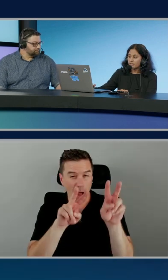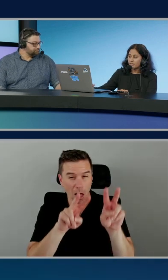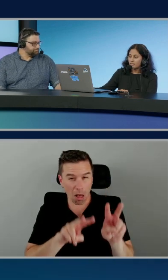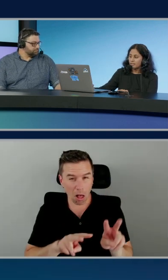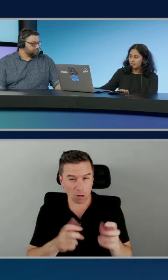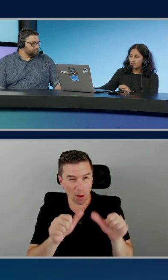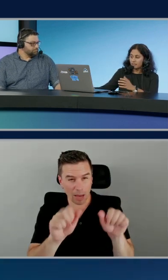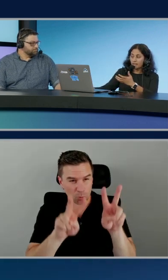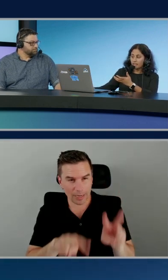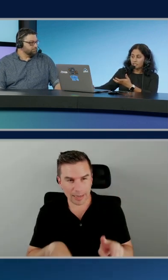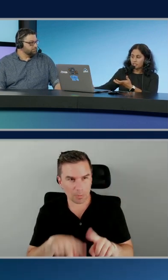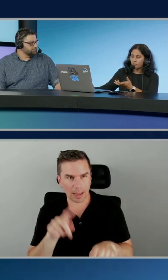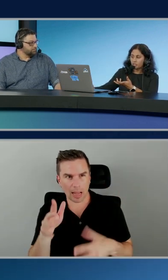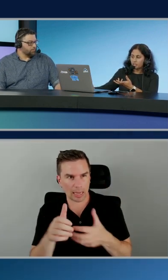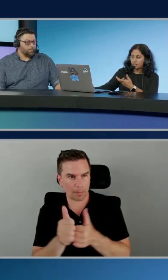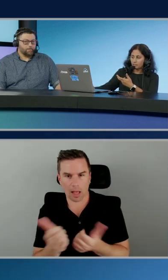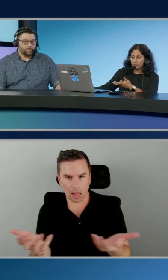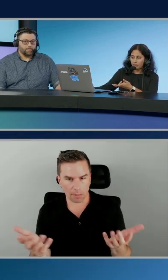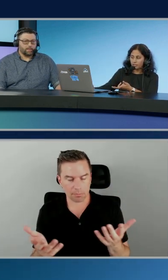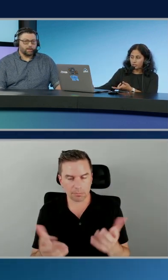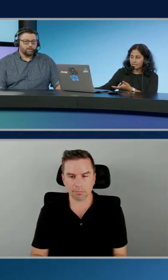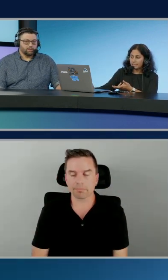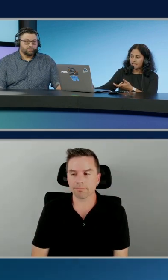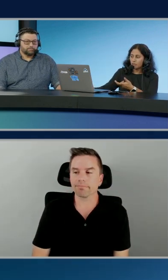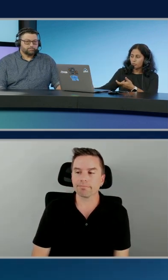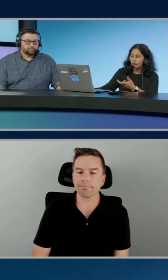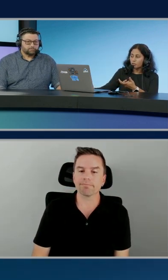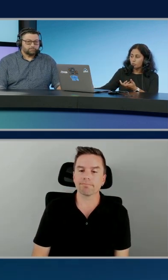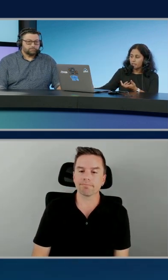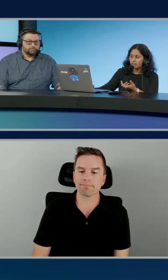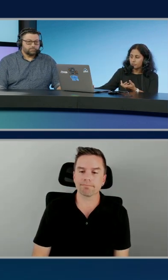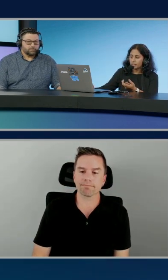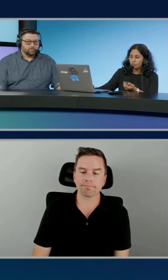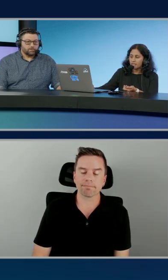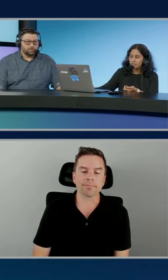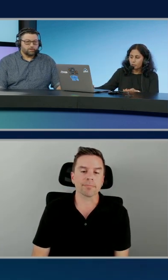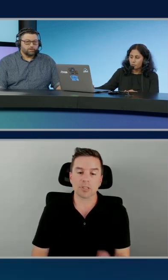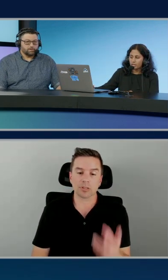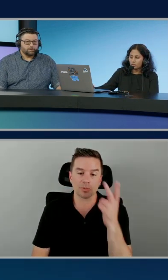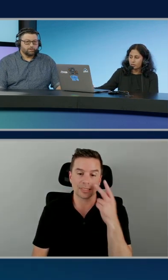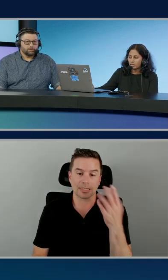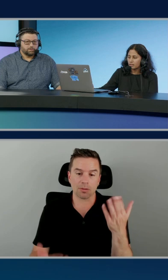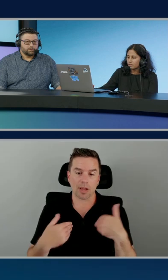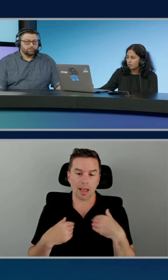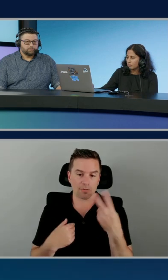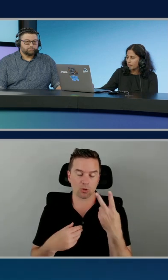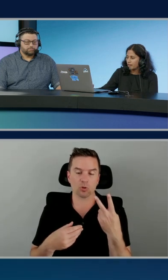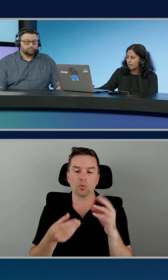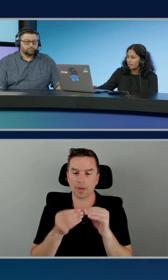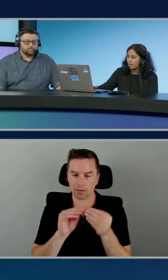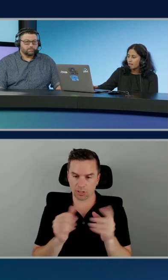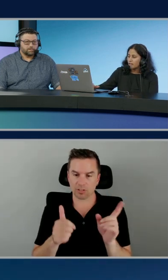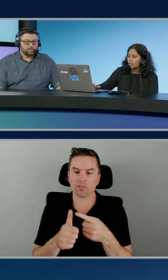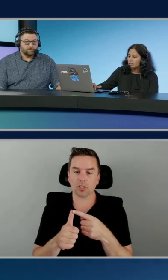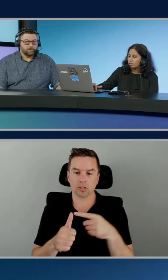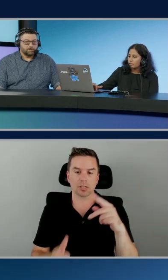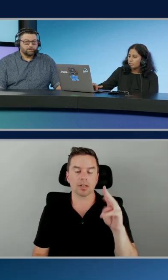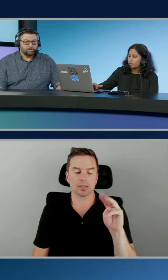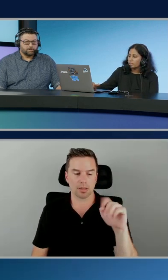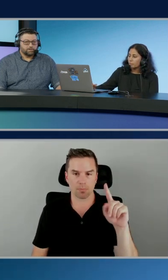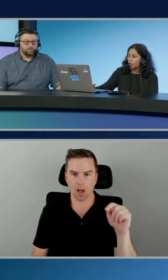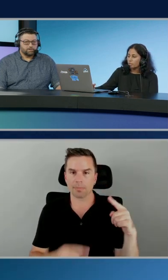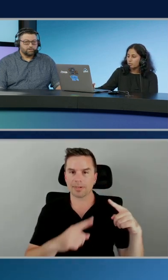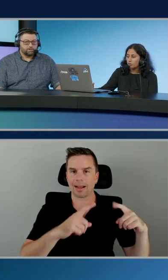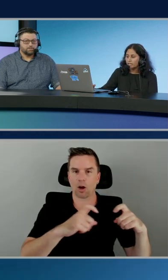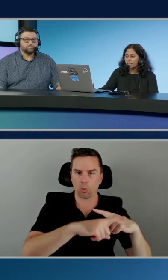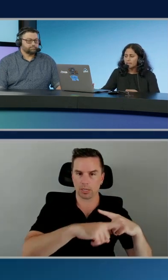you can see here, as Jeff mentioned, as you can see here, we have two metrics. First one is the prompt encoding. So let me highlight that. So the first